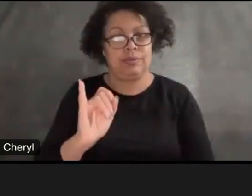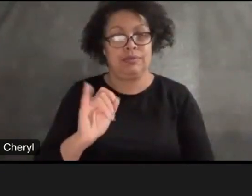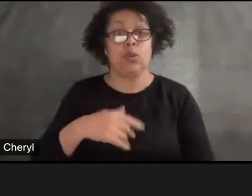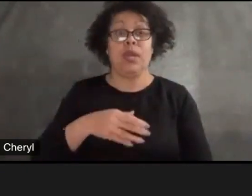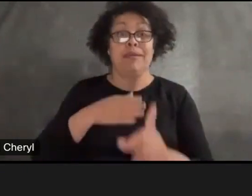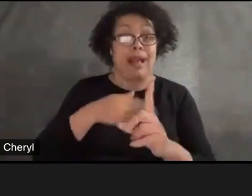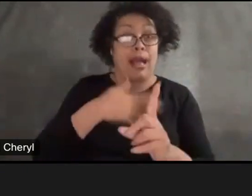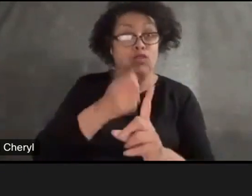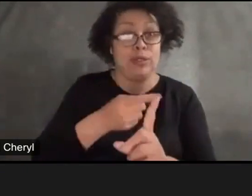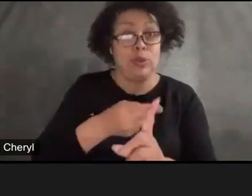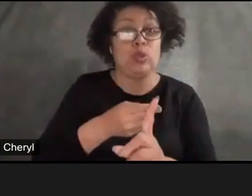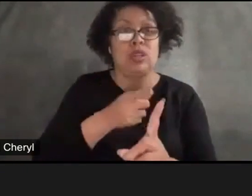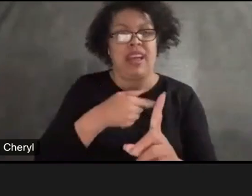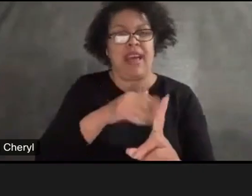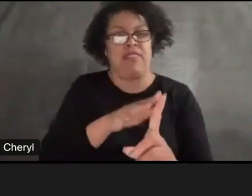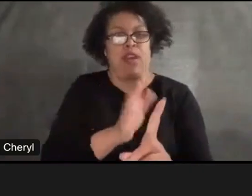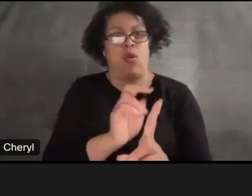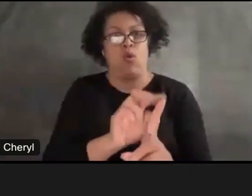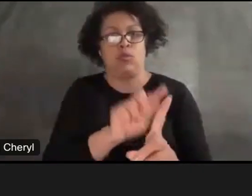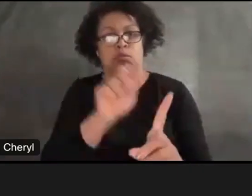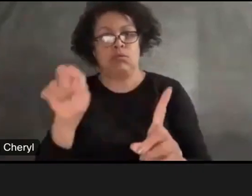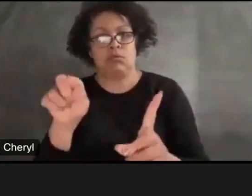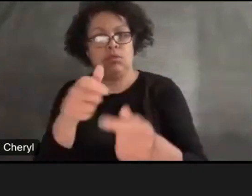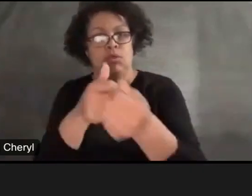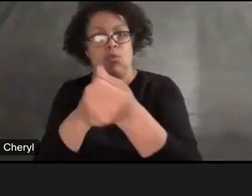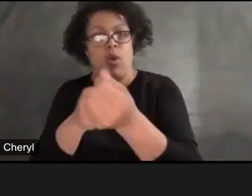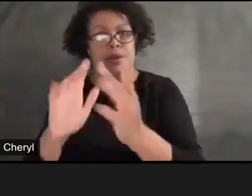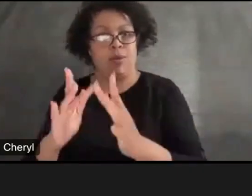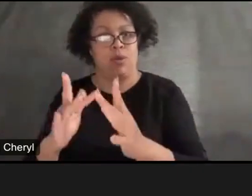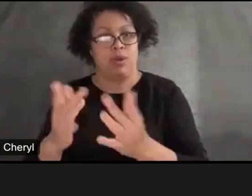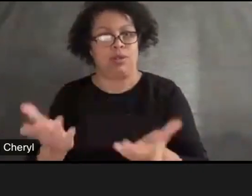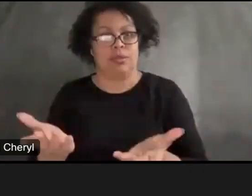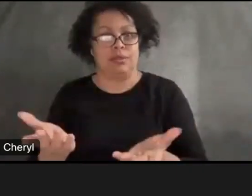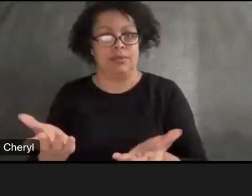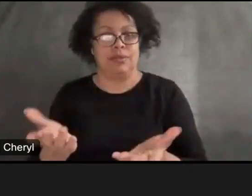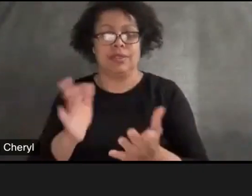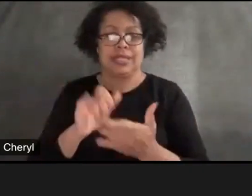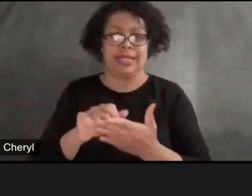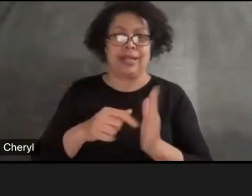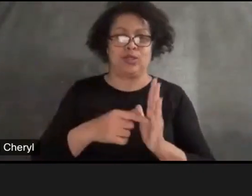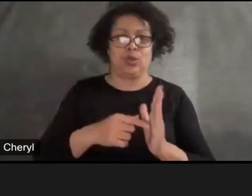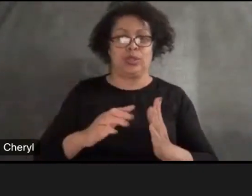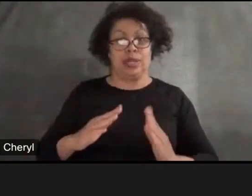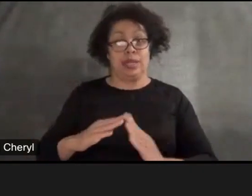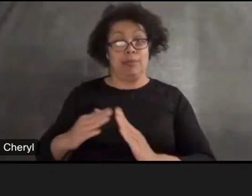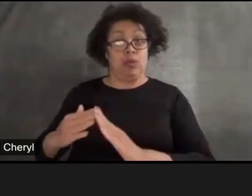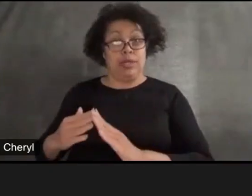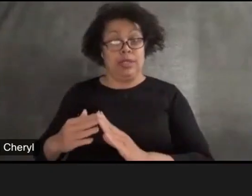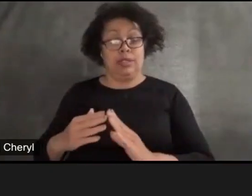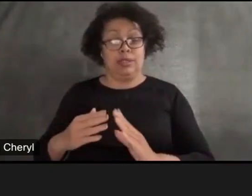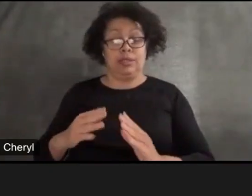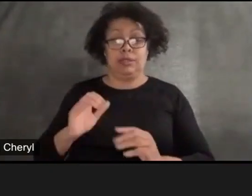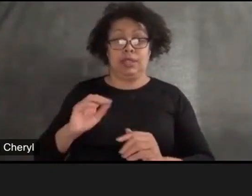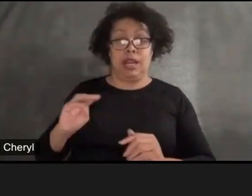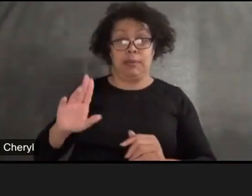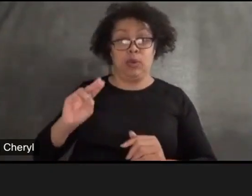needed support. And that's just to demonstrate that while the term community initially within this